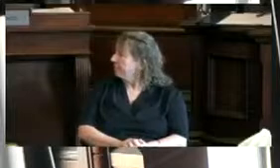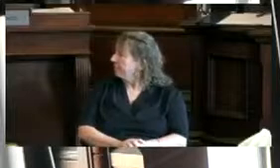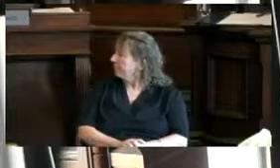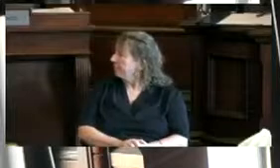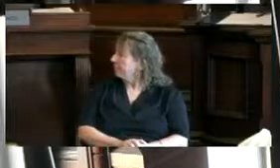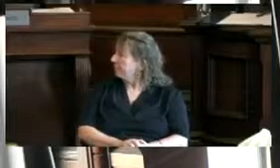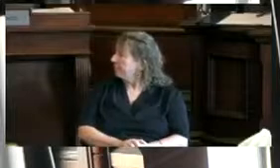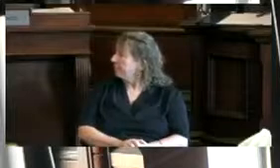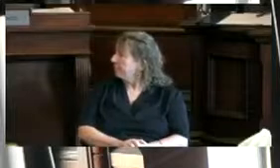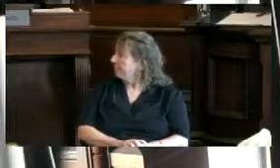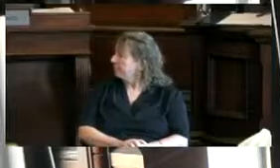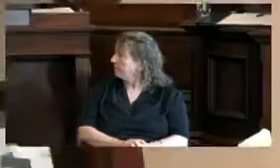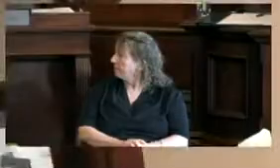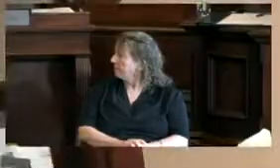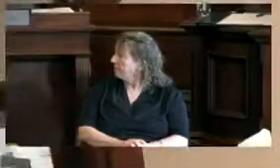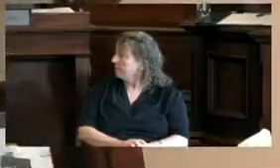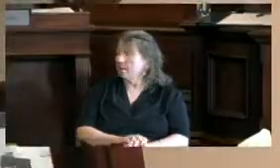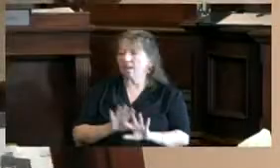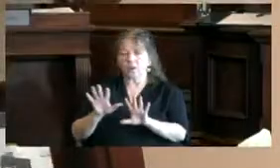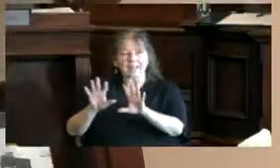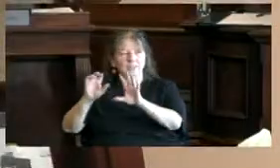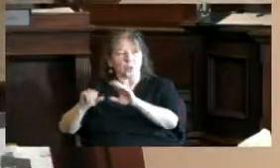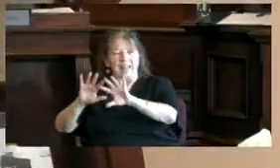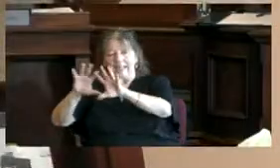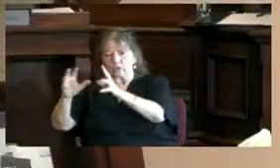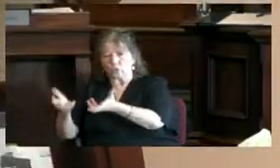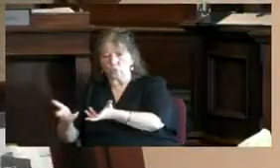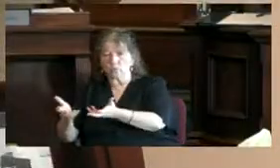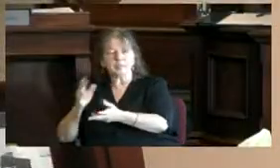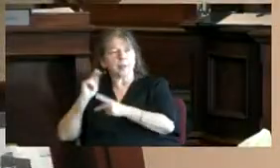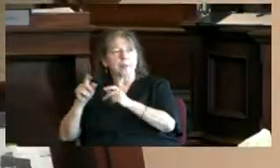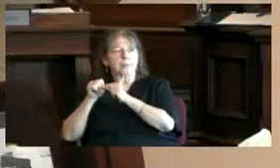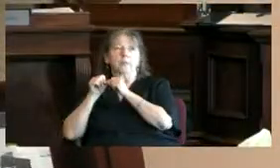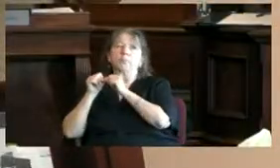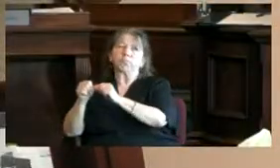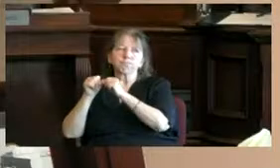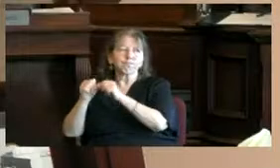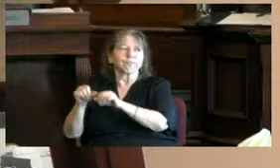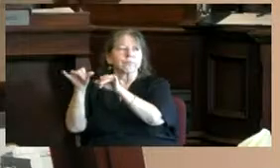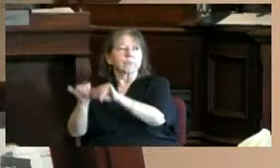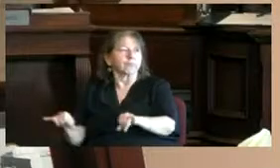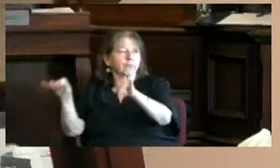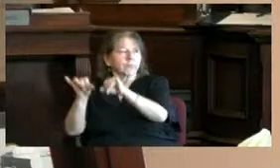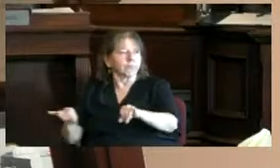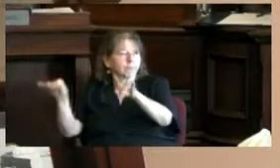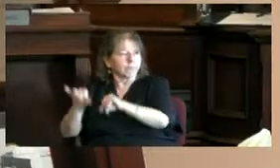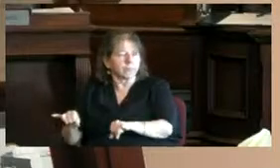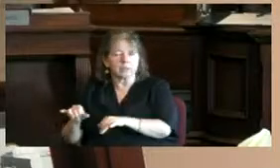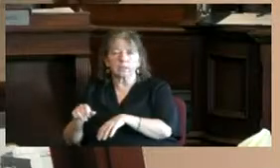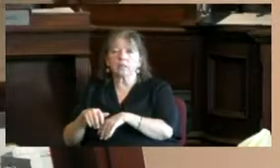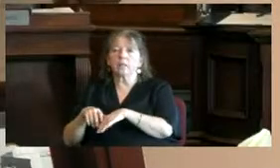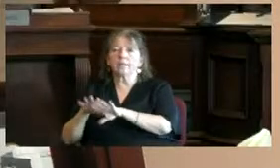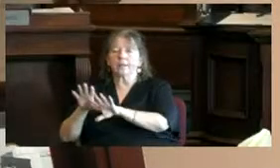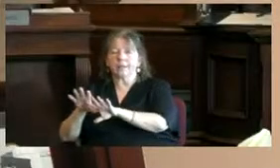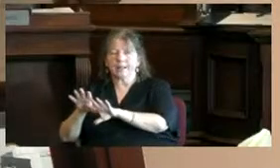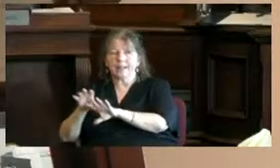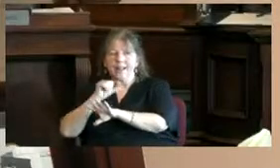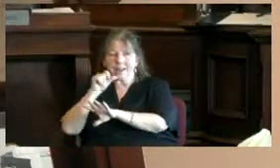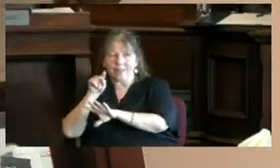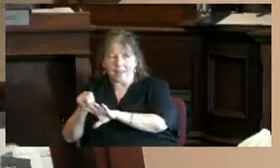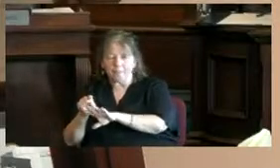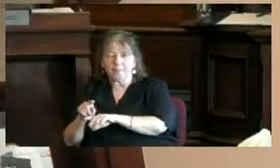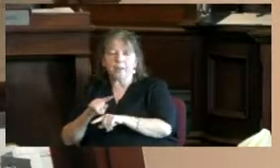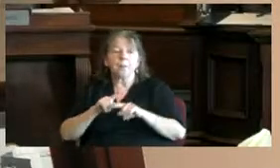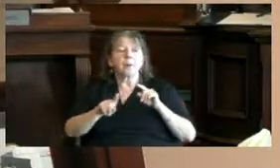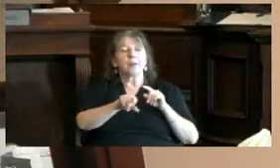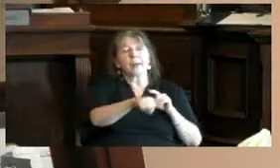So outside of the chronic homeless, I'm thinking about those who are actively seeking shelter, but with mental